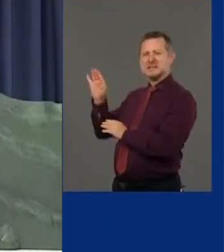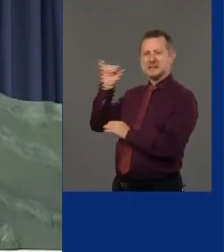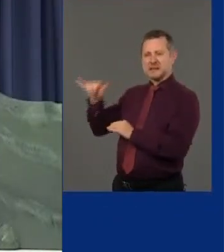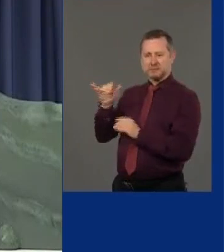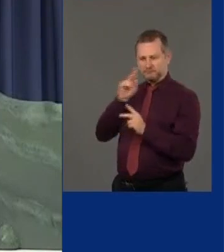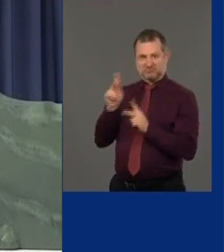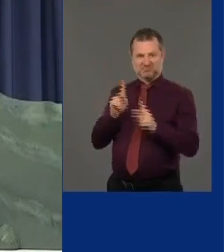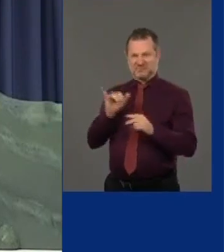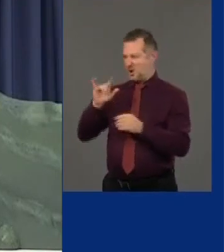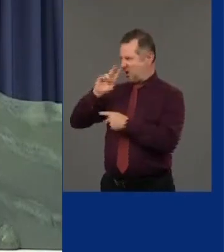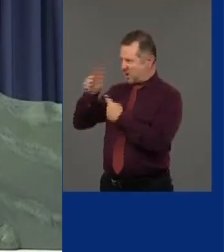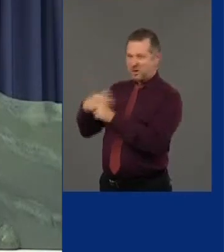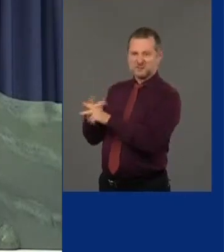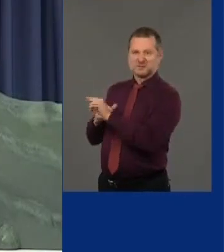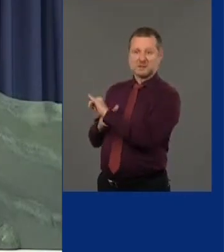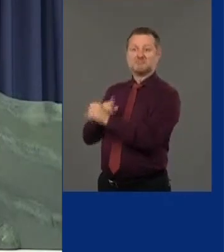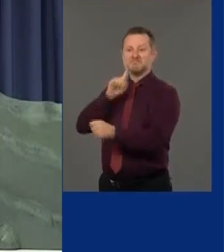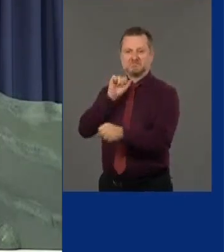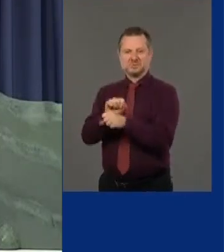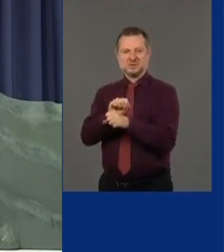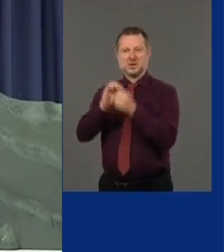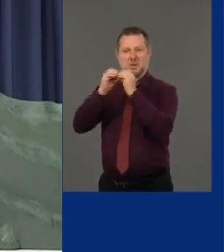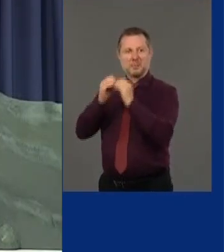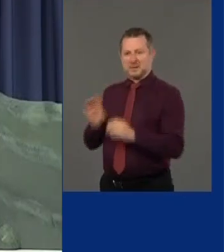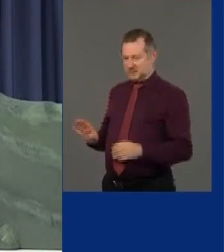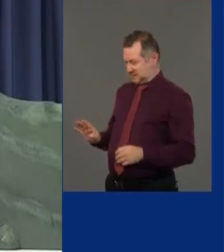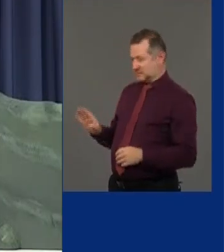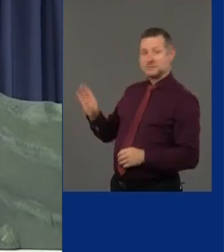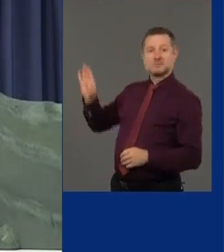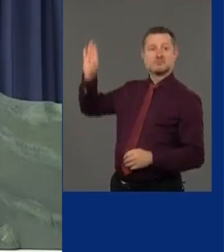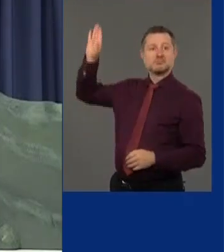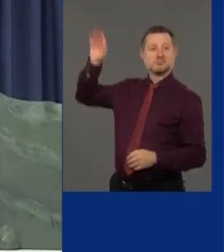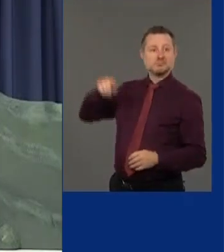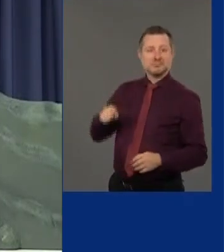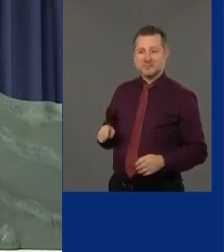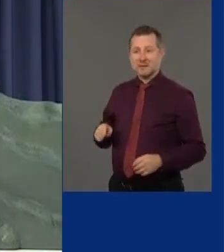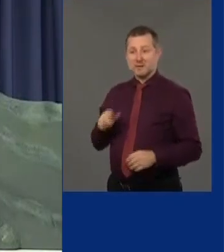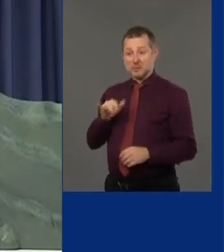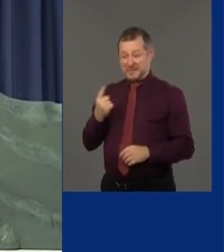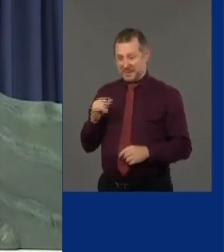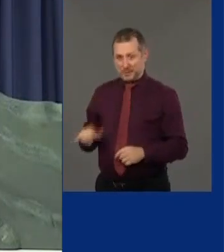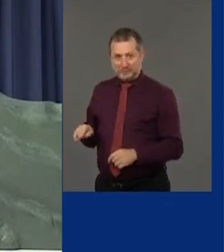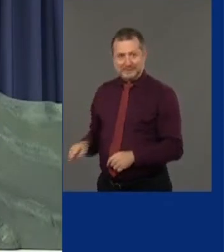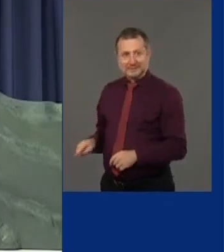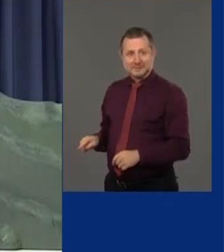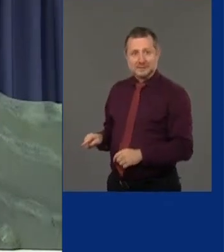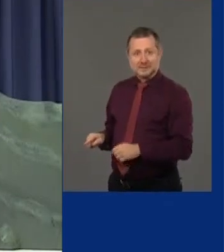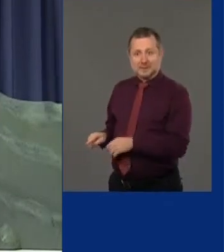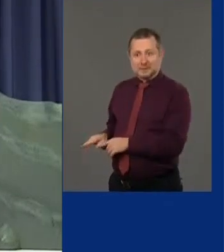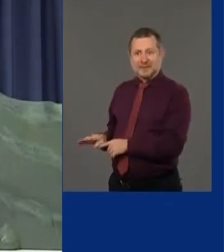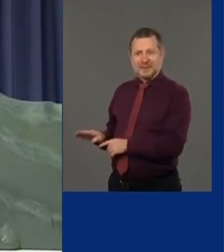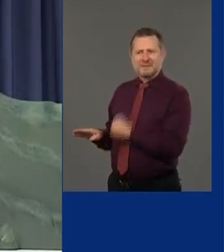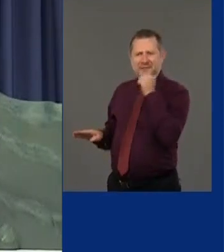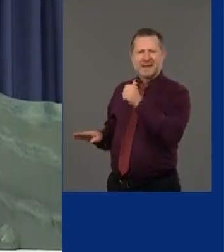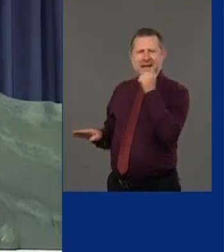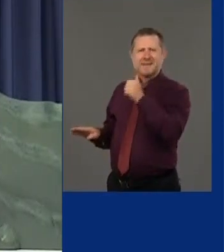It's actually proportionate. We started on day one, and the numbers kept